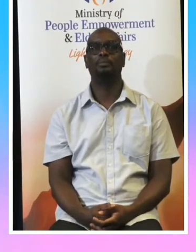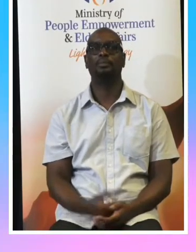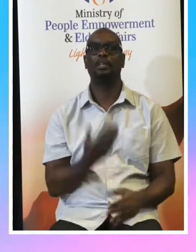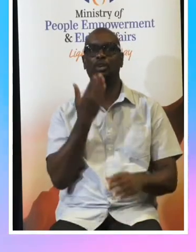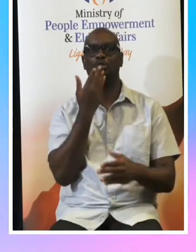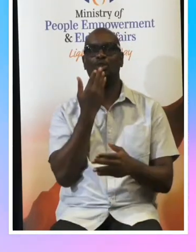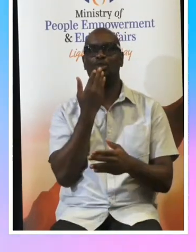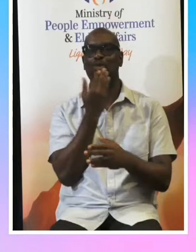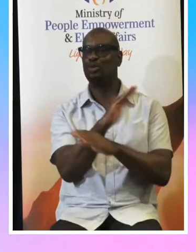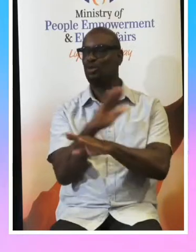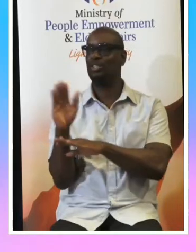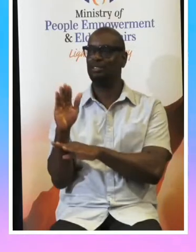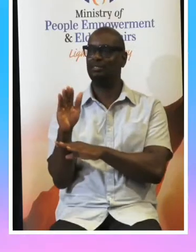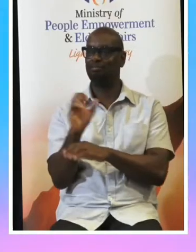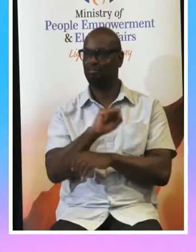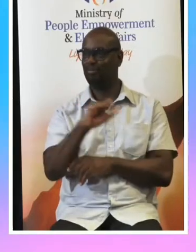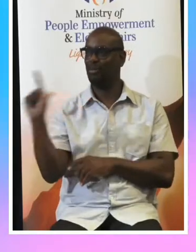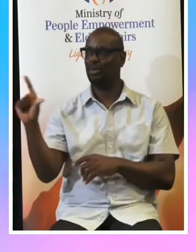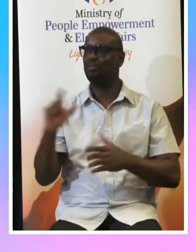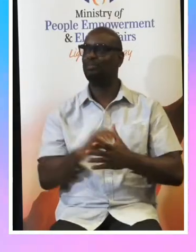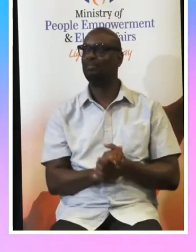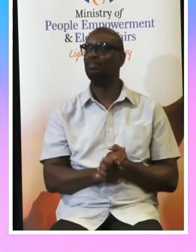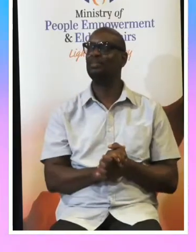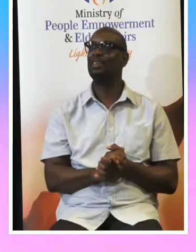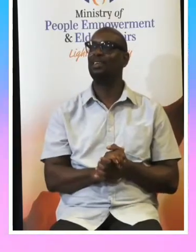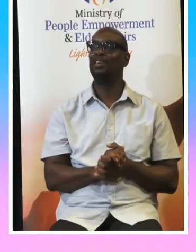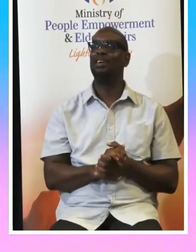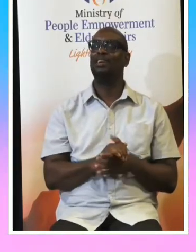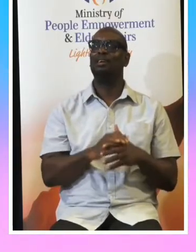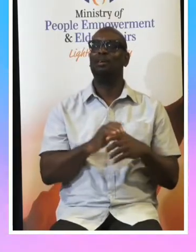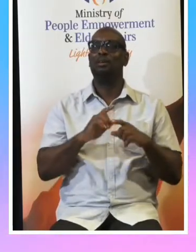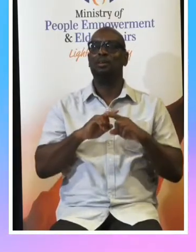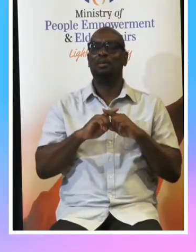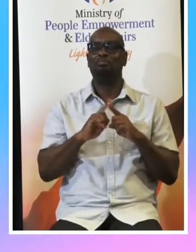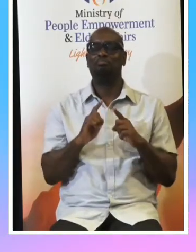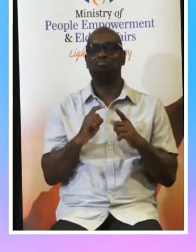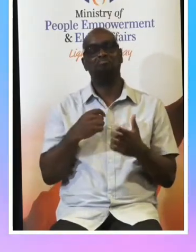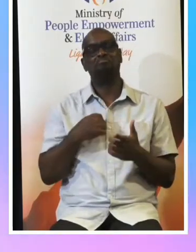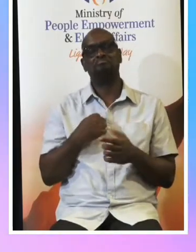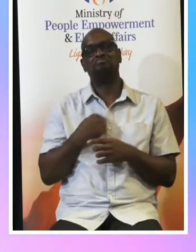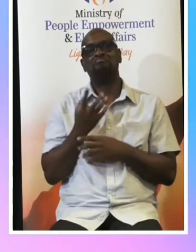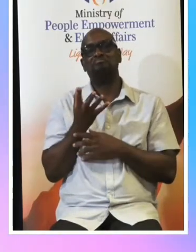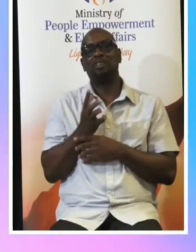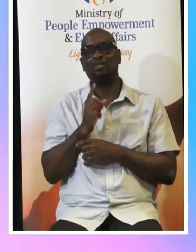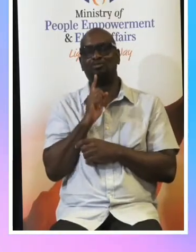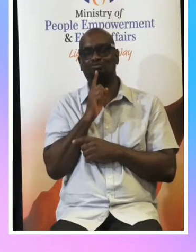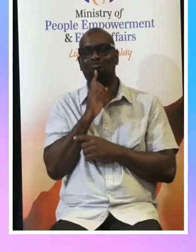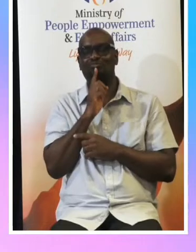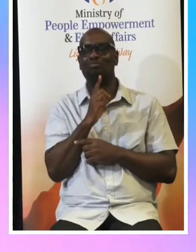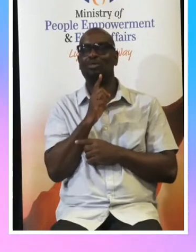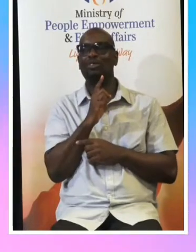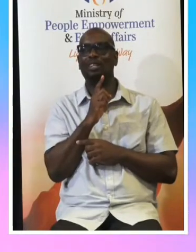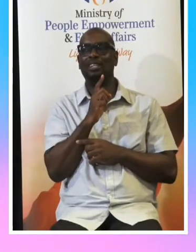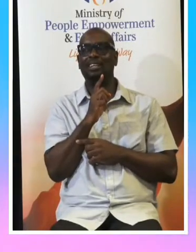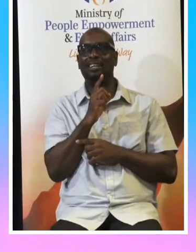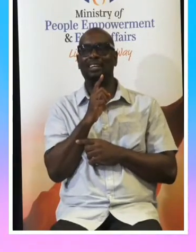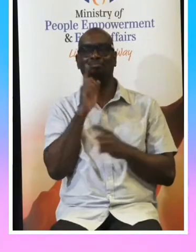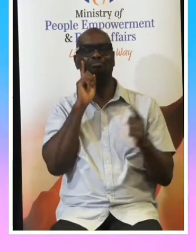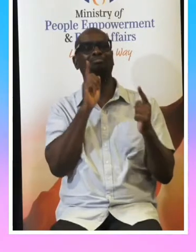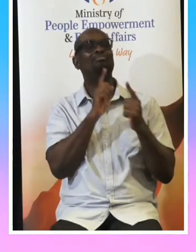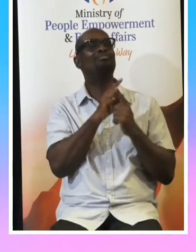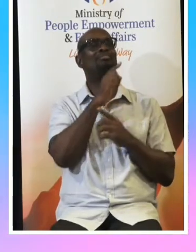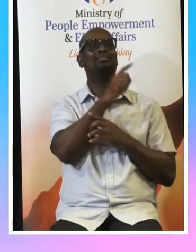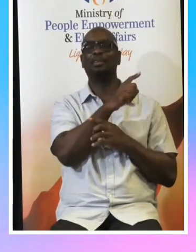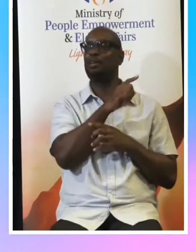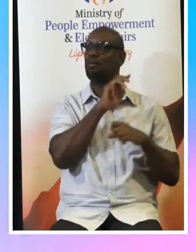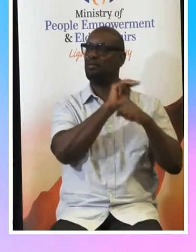Good evening, everyone. But of course, I wish to especially recognize the ministers here, Kurt and